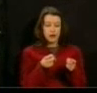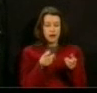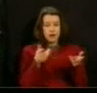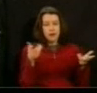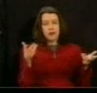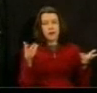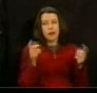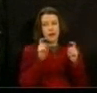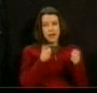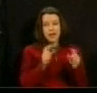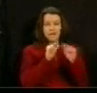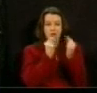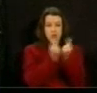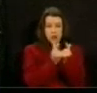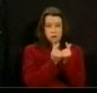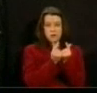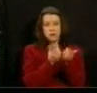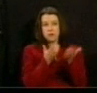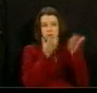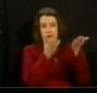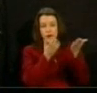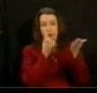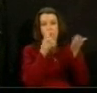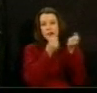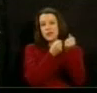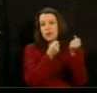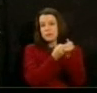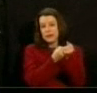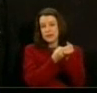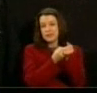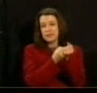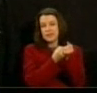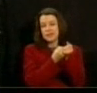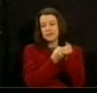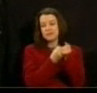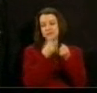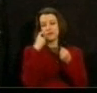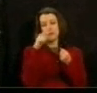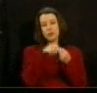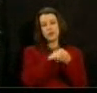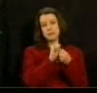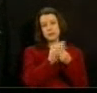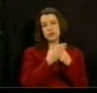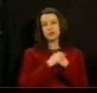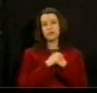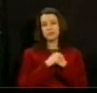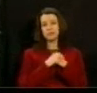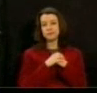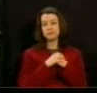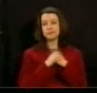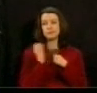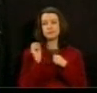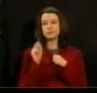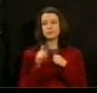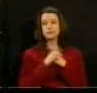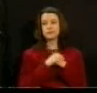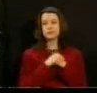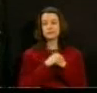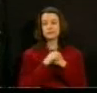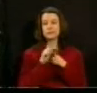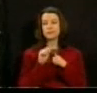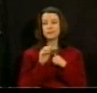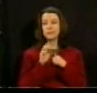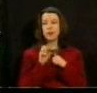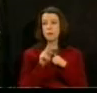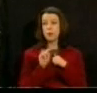give groups recommendations or endorsements for those positions. Okay. Commissioner Lambert, your light's